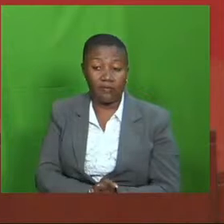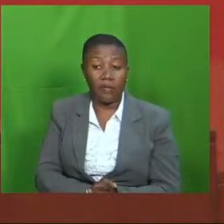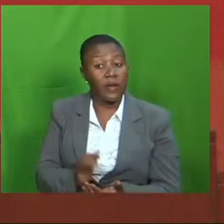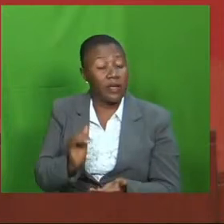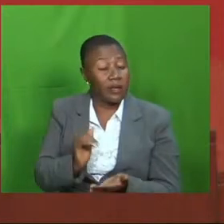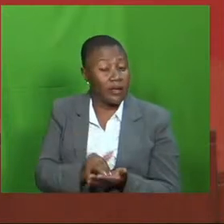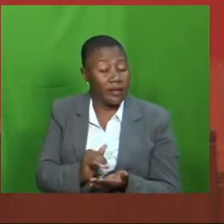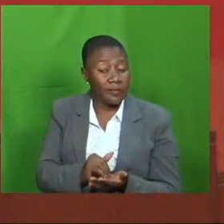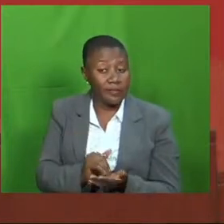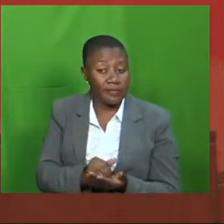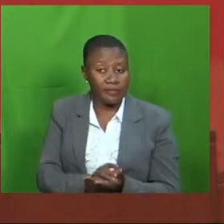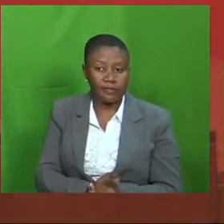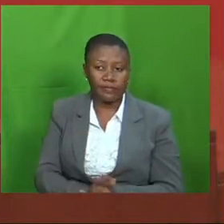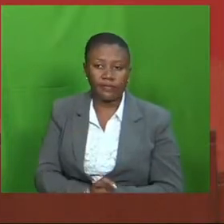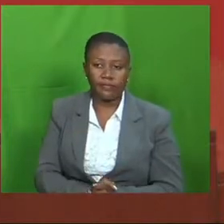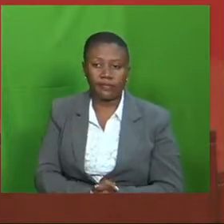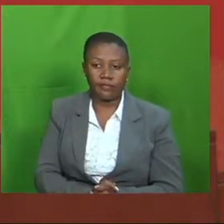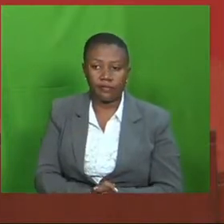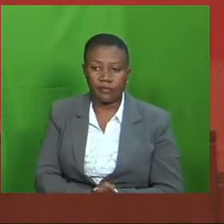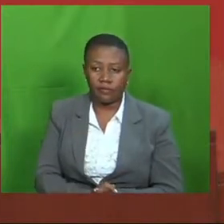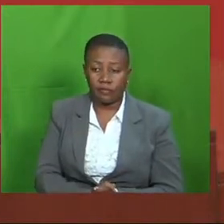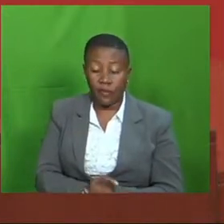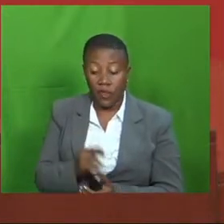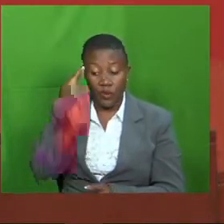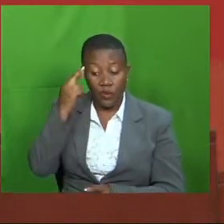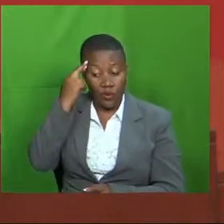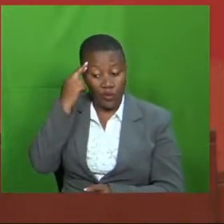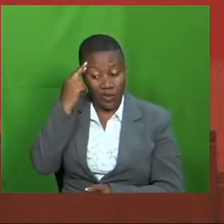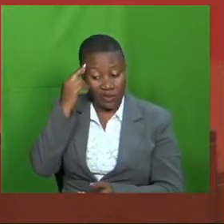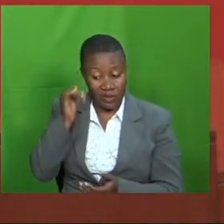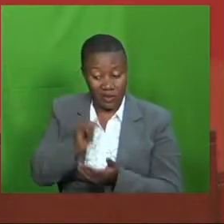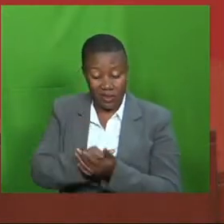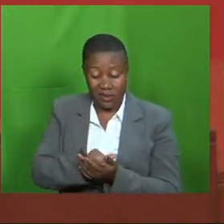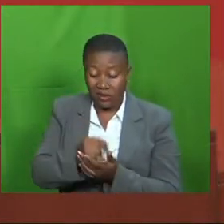Again, the fact that the speaker